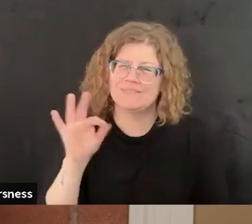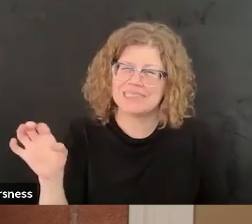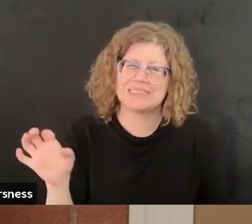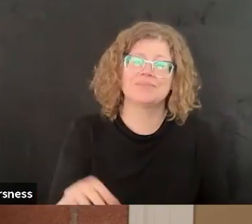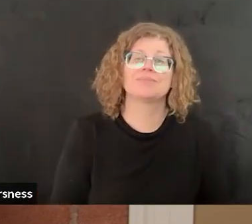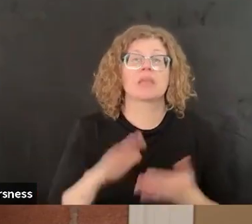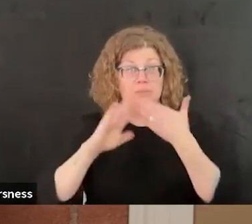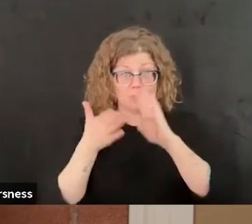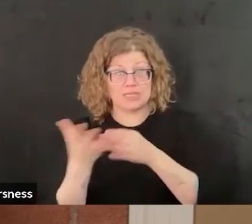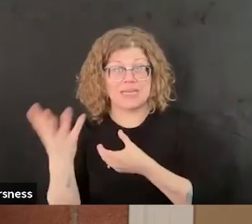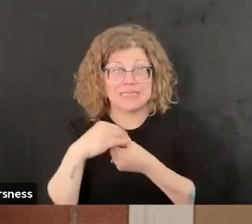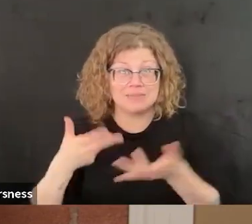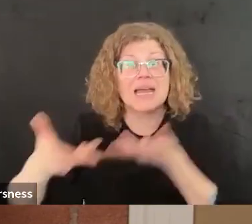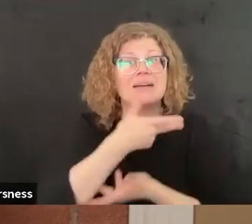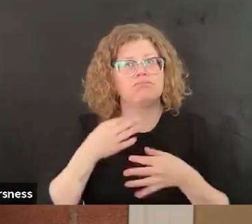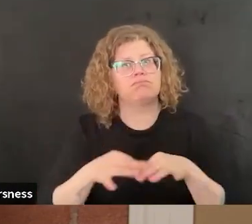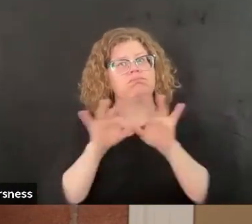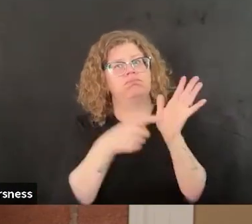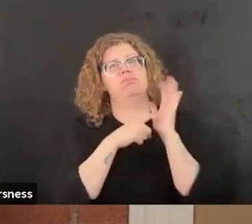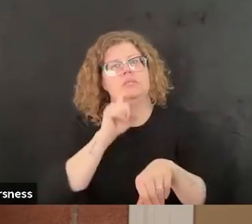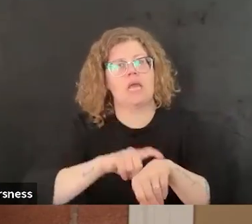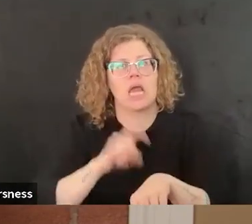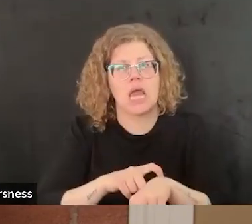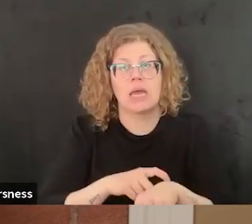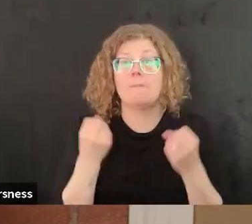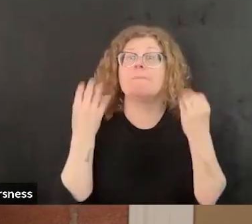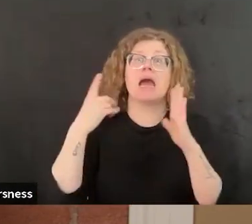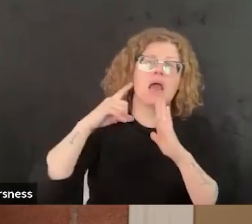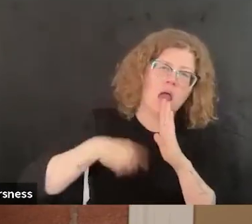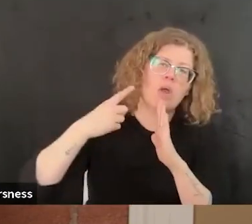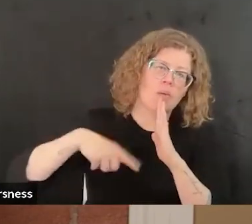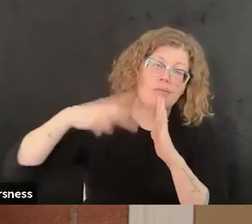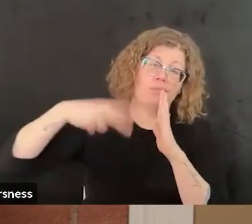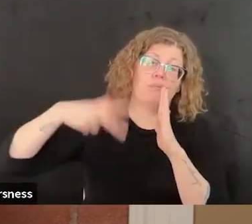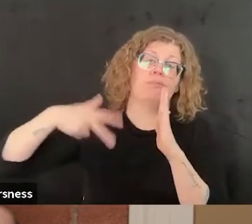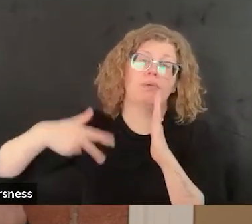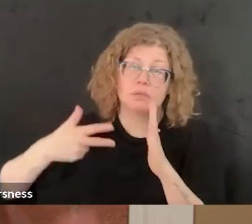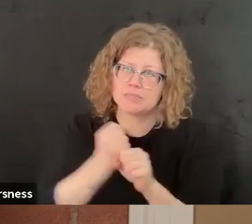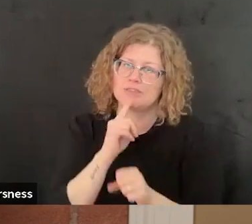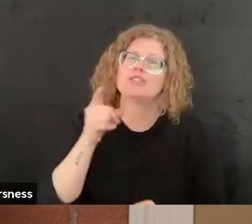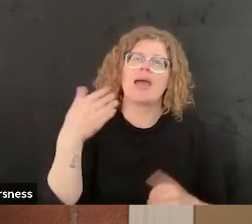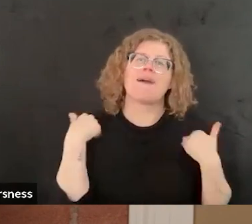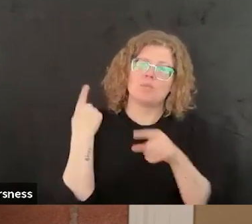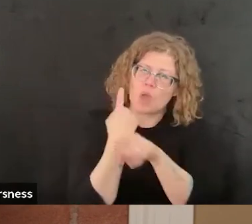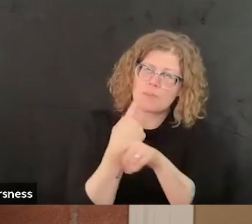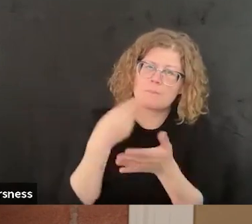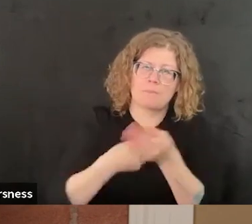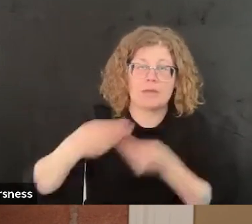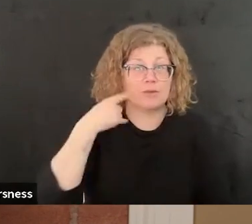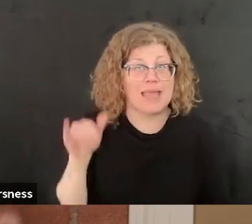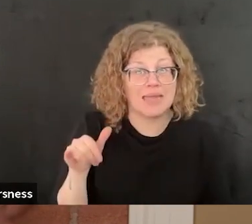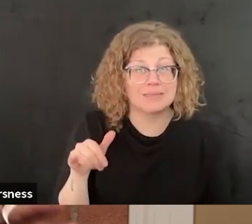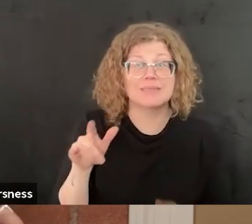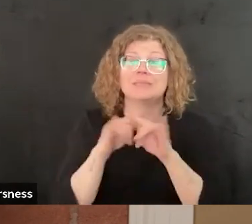is a really important one. Community engagement can take a long time. It can take a lot of hours. You want to make sure that you've budgeted for those